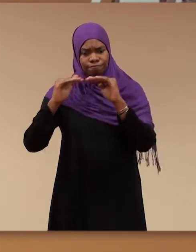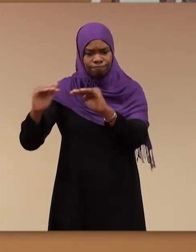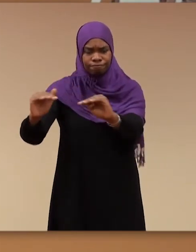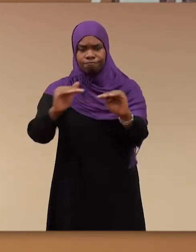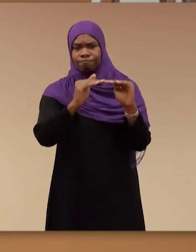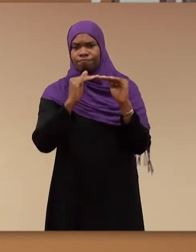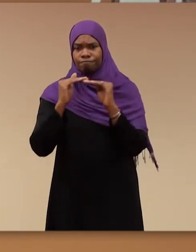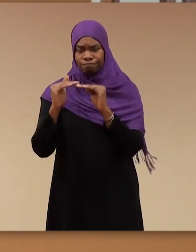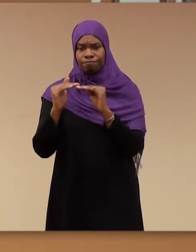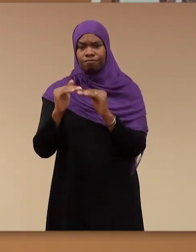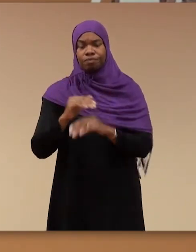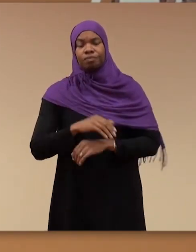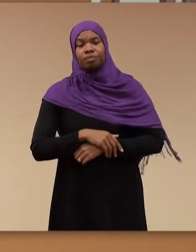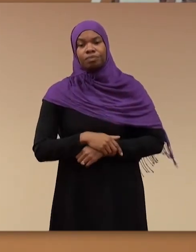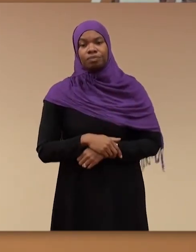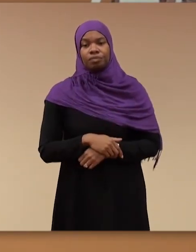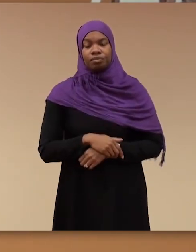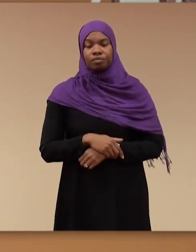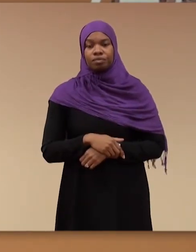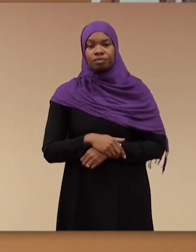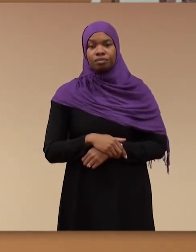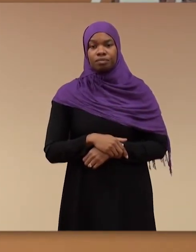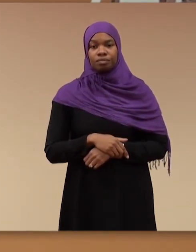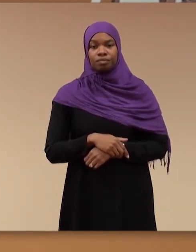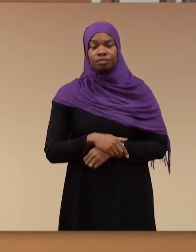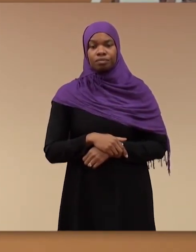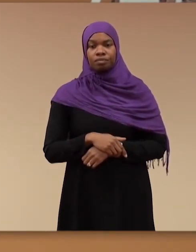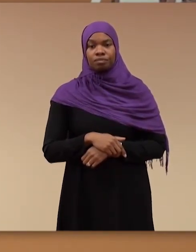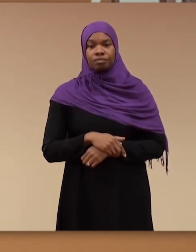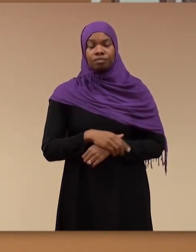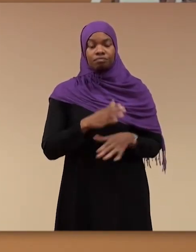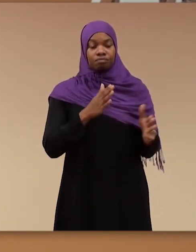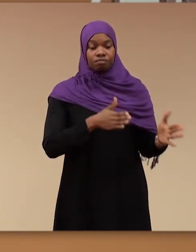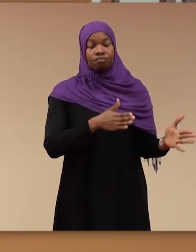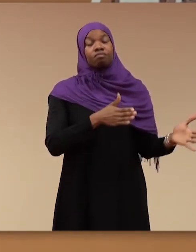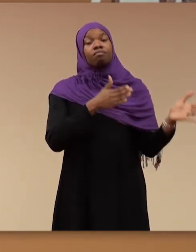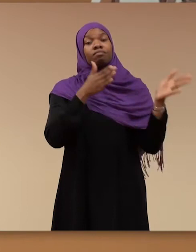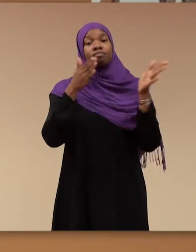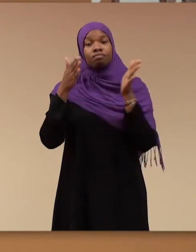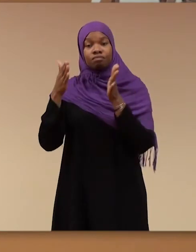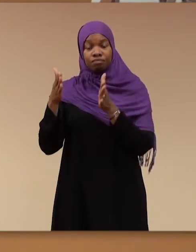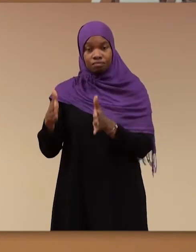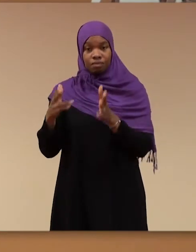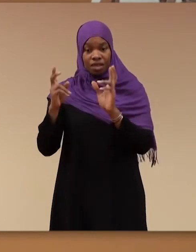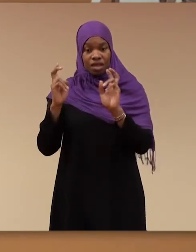to the issue of the ideals.